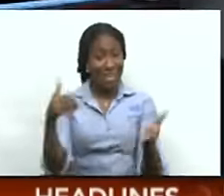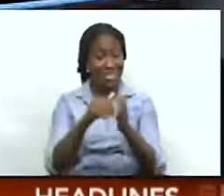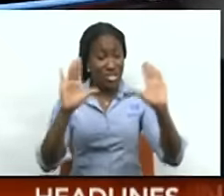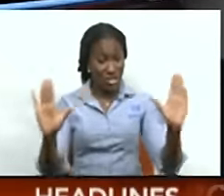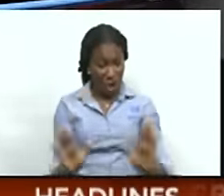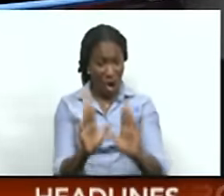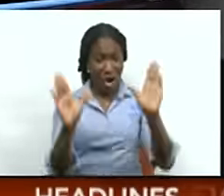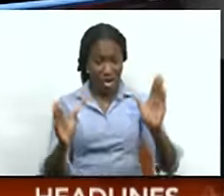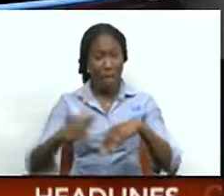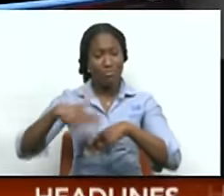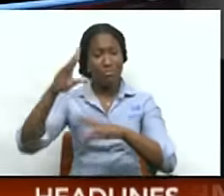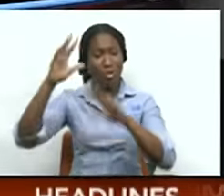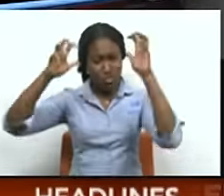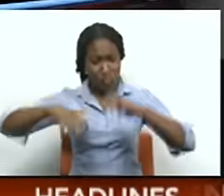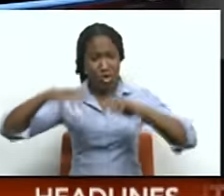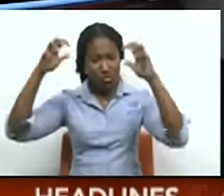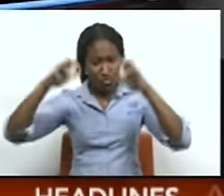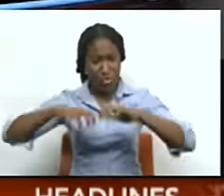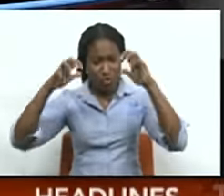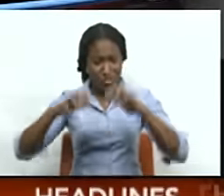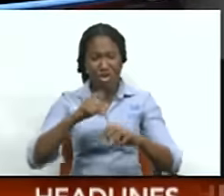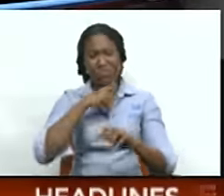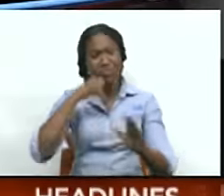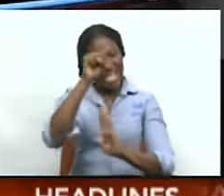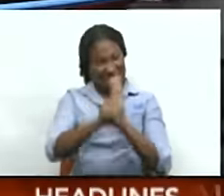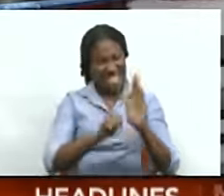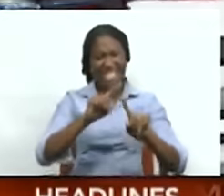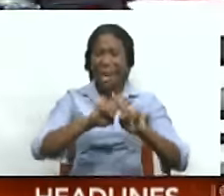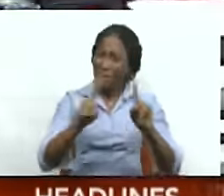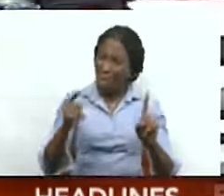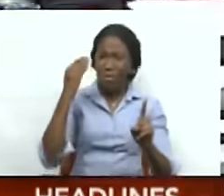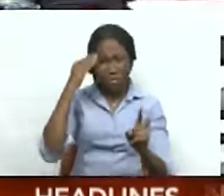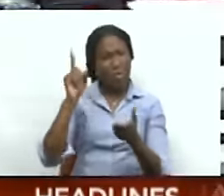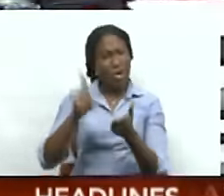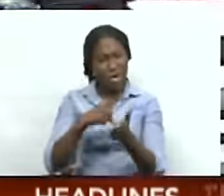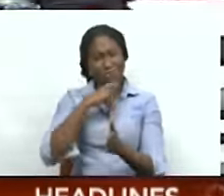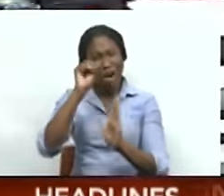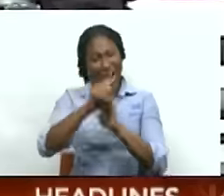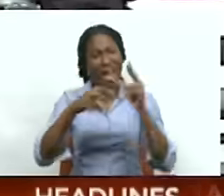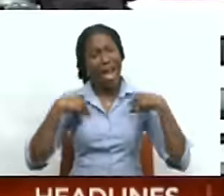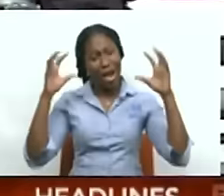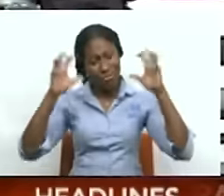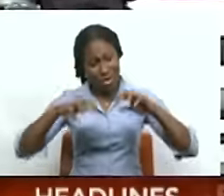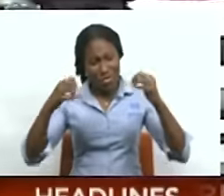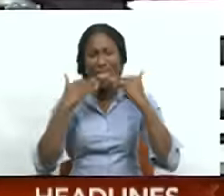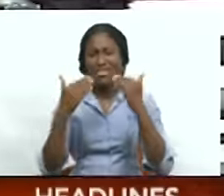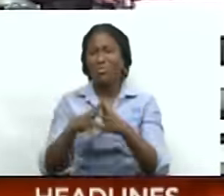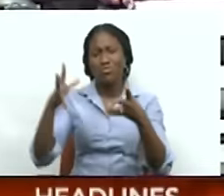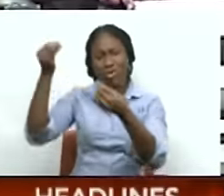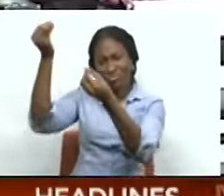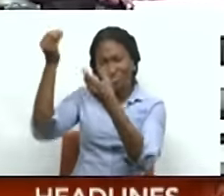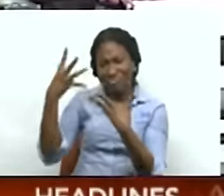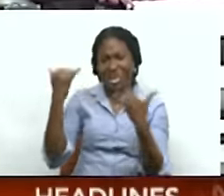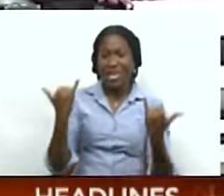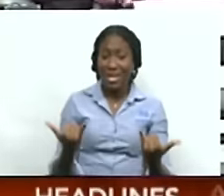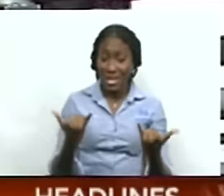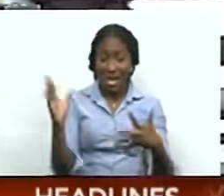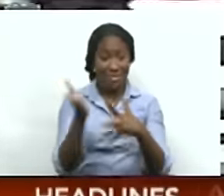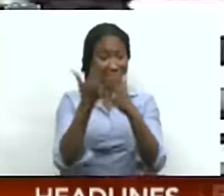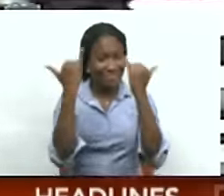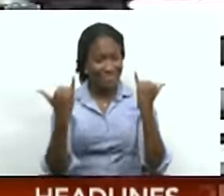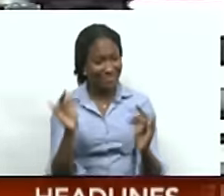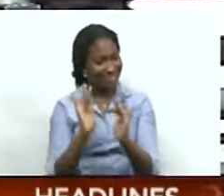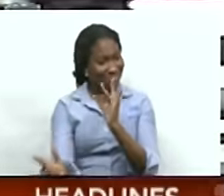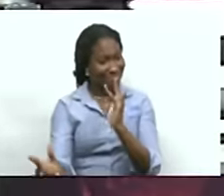dry season, but the dry season is also never without rain. All right, thank you so much, Killeen. Let's take a quick break. We'll be right back.